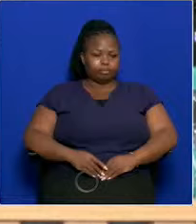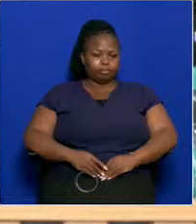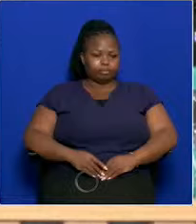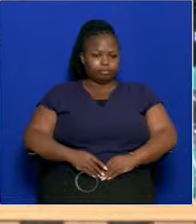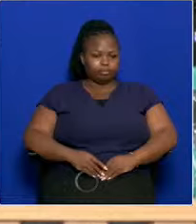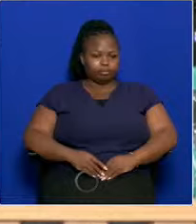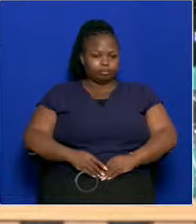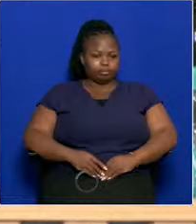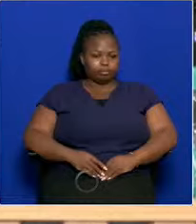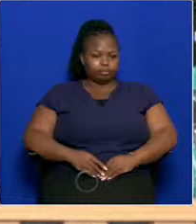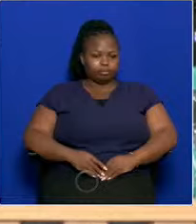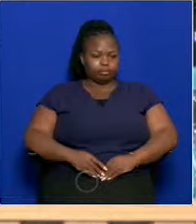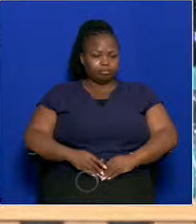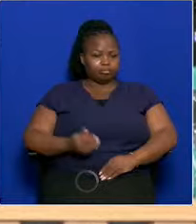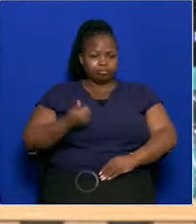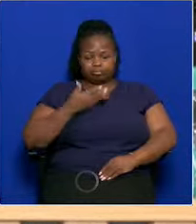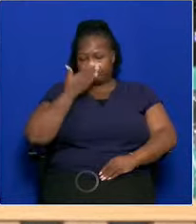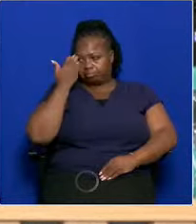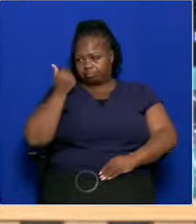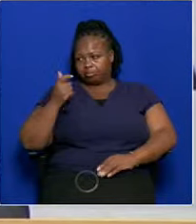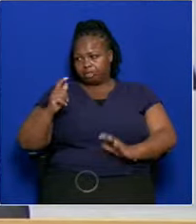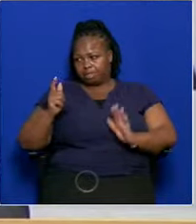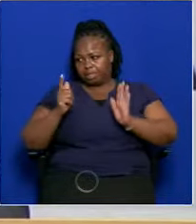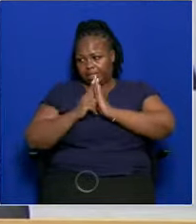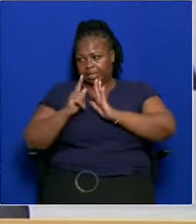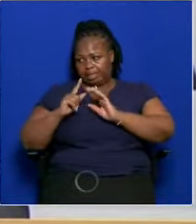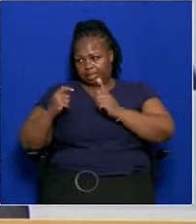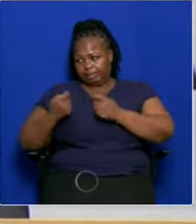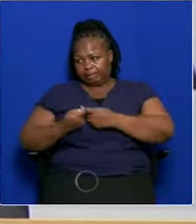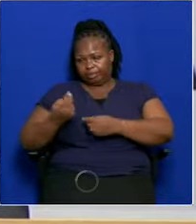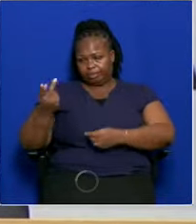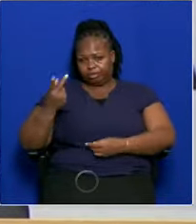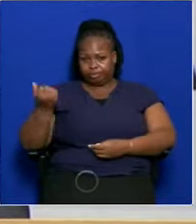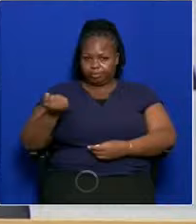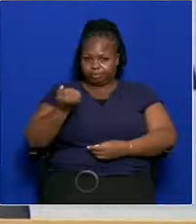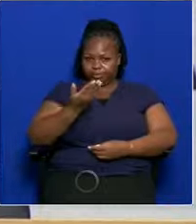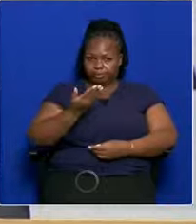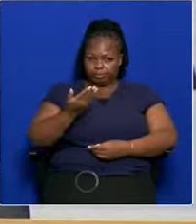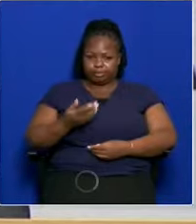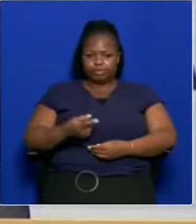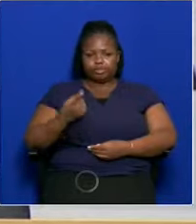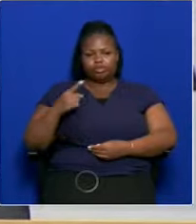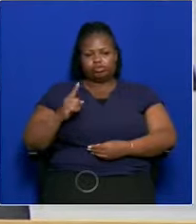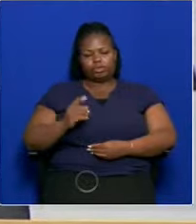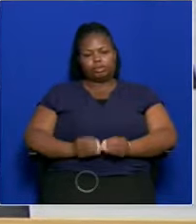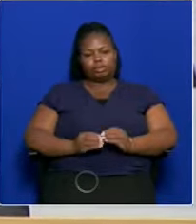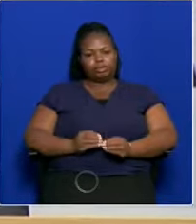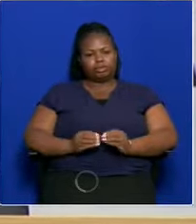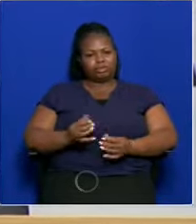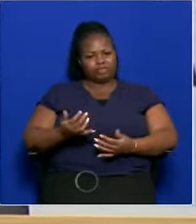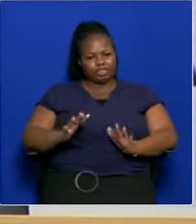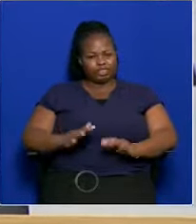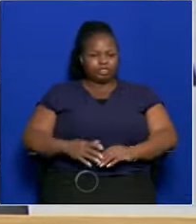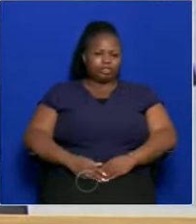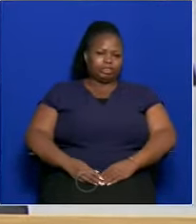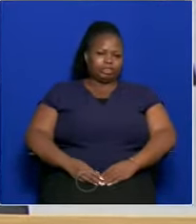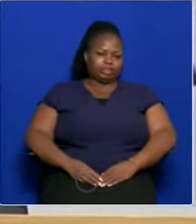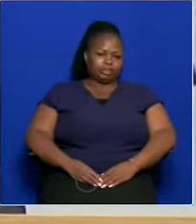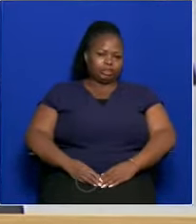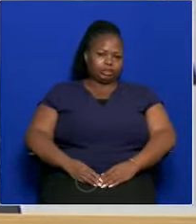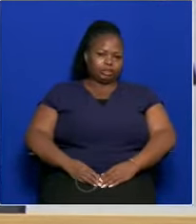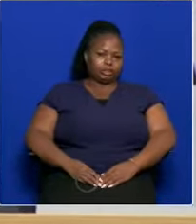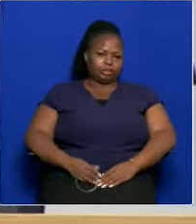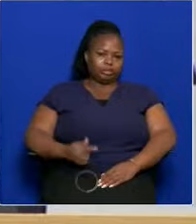my legal team have also submitted the corrected version. I even indicated, because